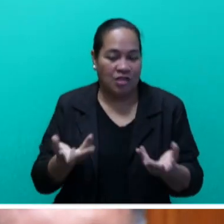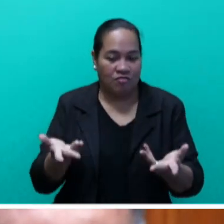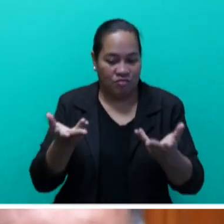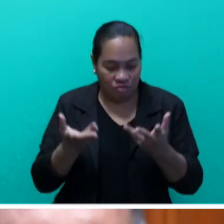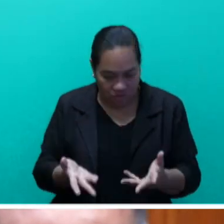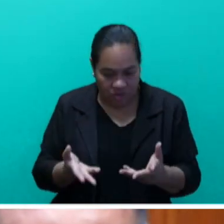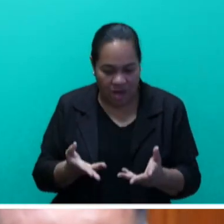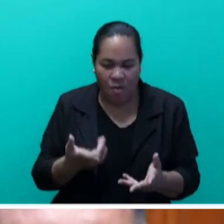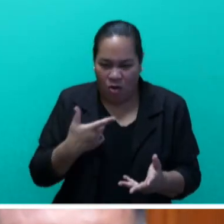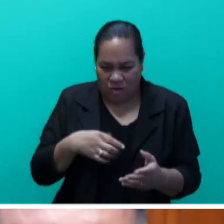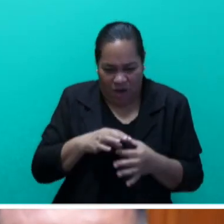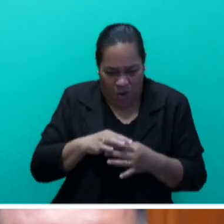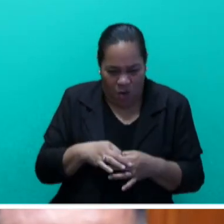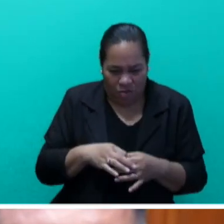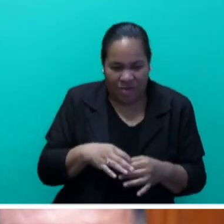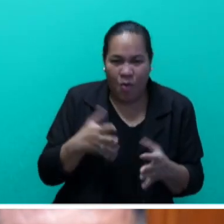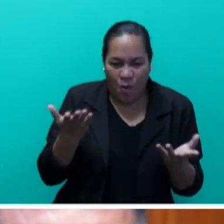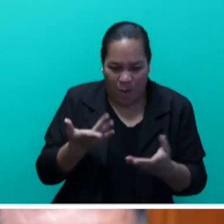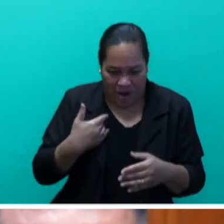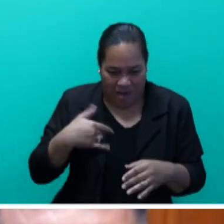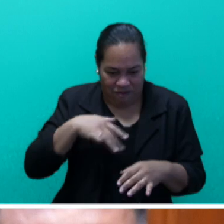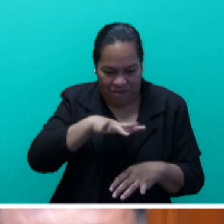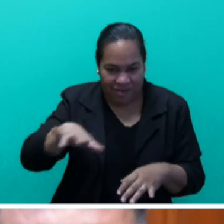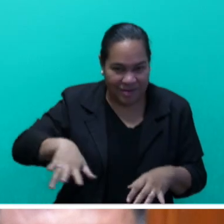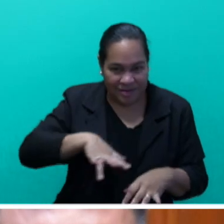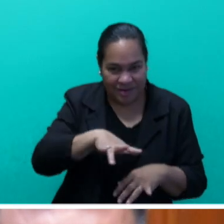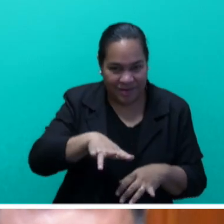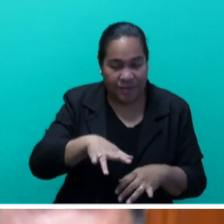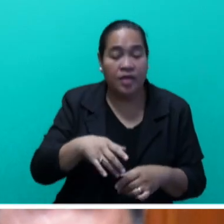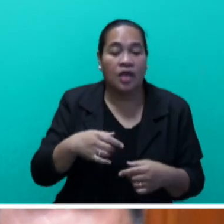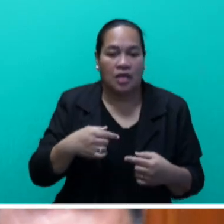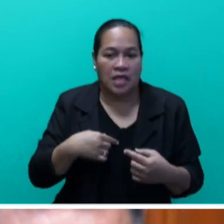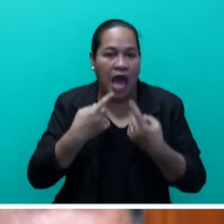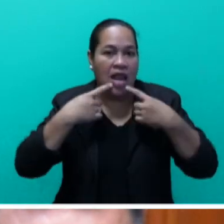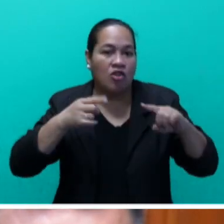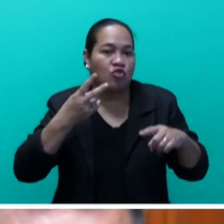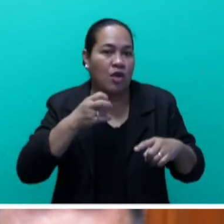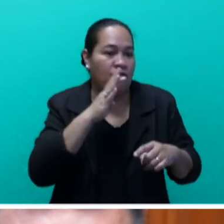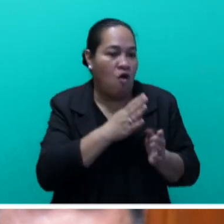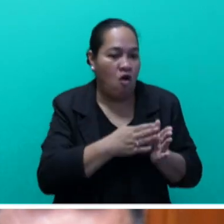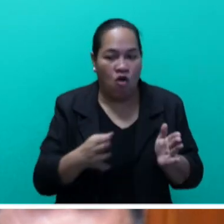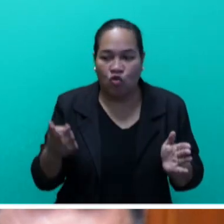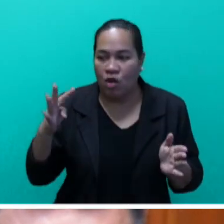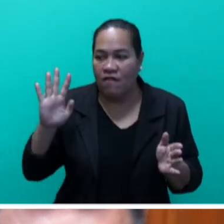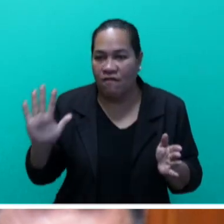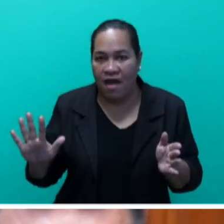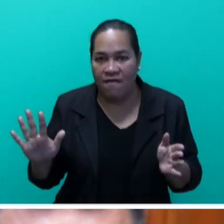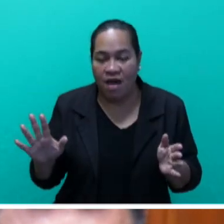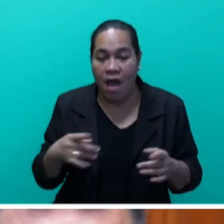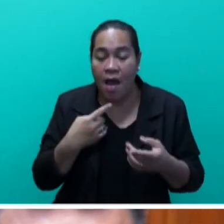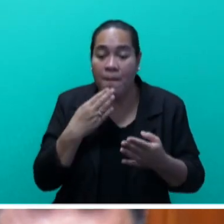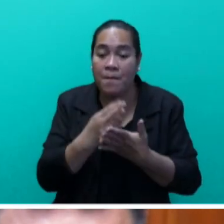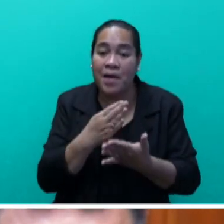our geographical context. Mr. Speaker, sir, the announced 2024-2025 budget is also